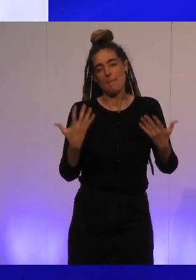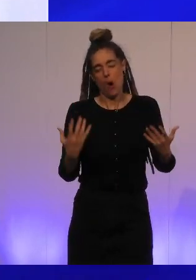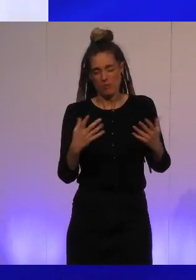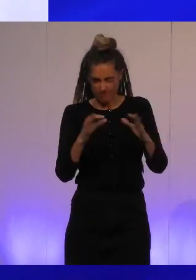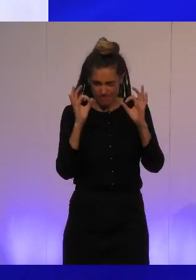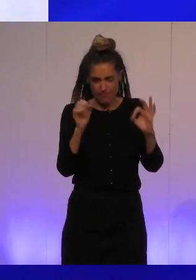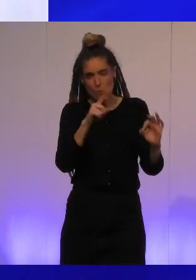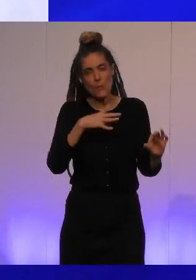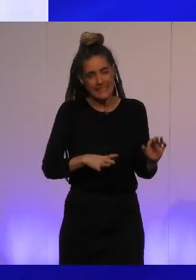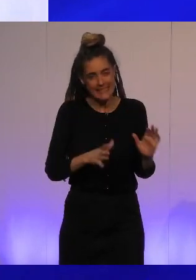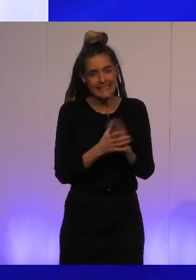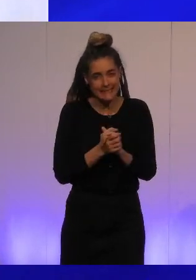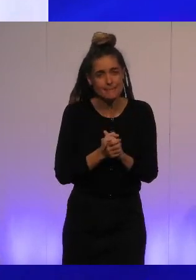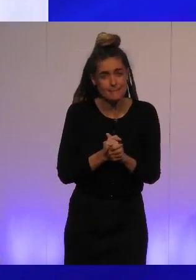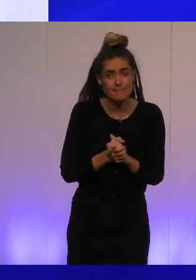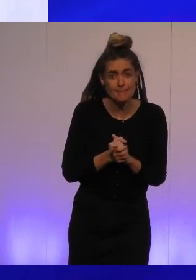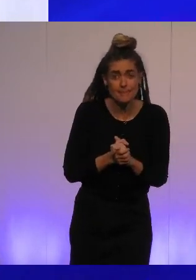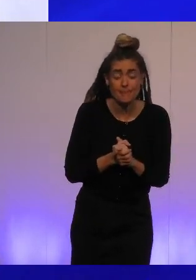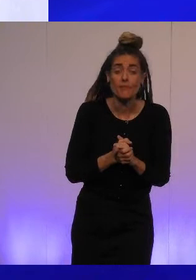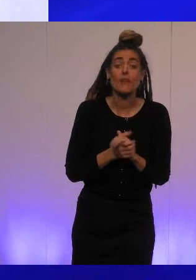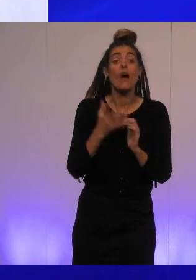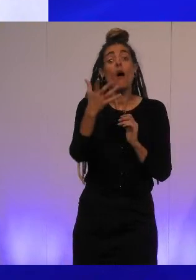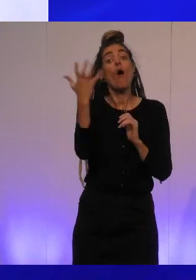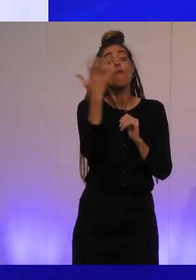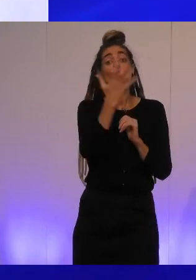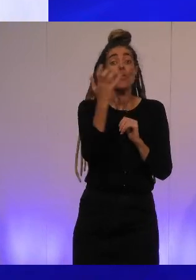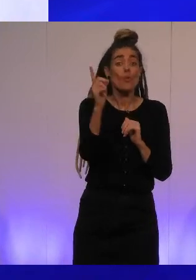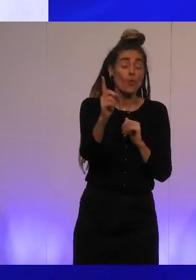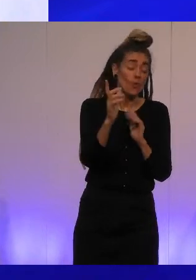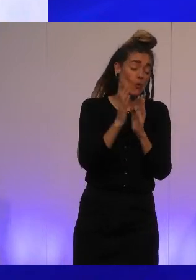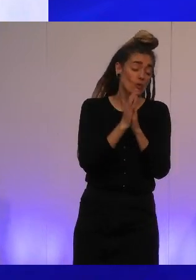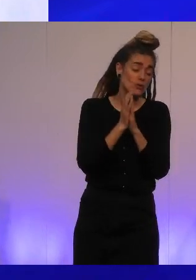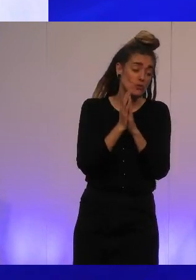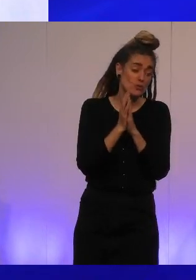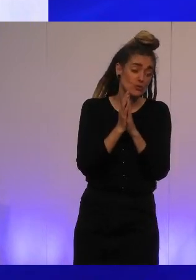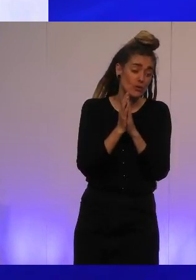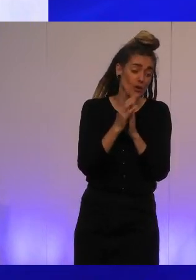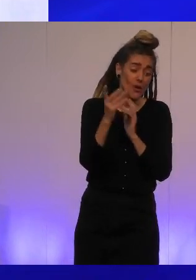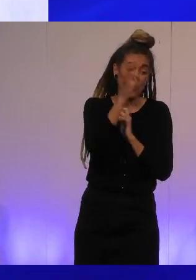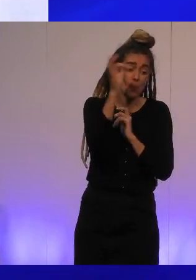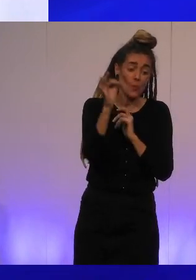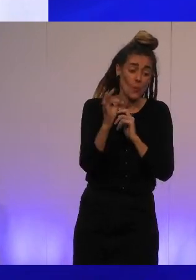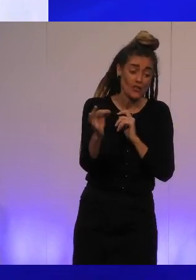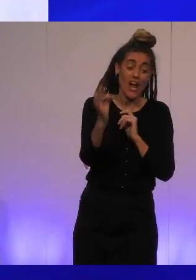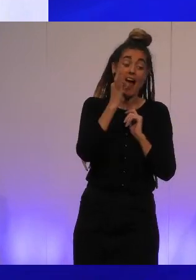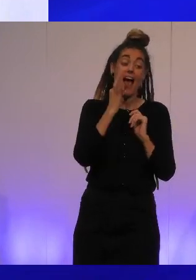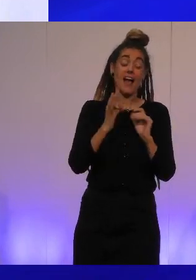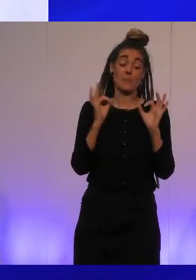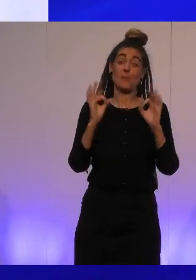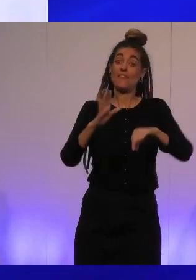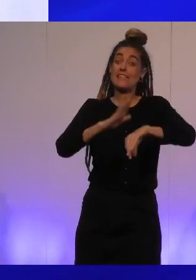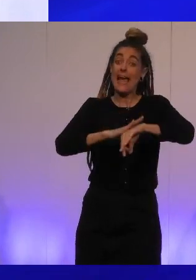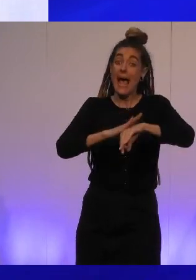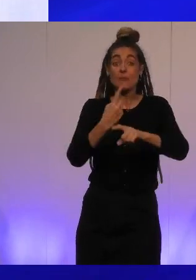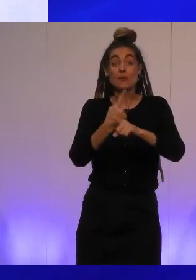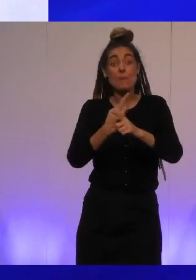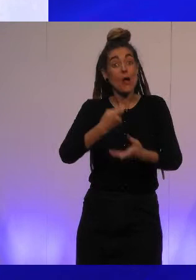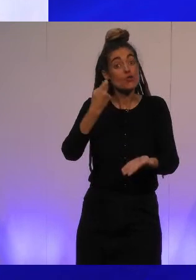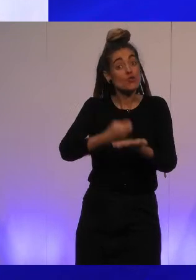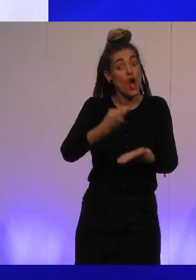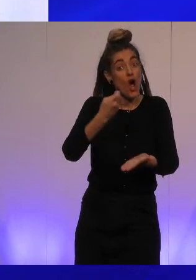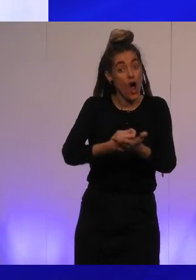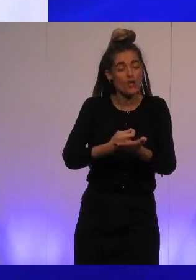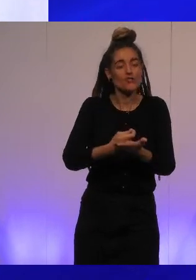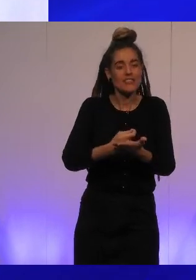need. Very timely as well with asking the question around charges. Secretary